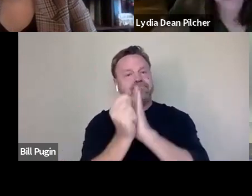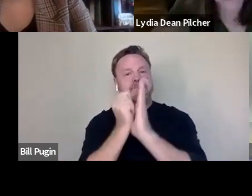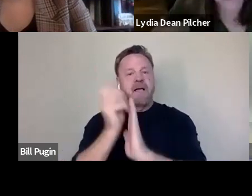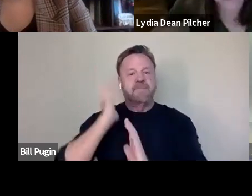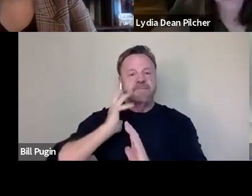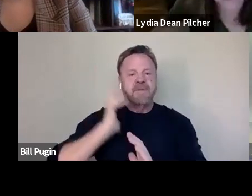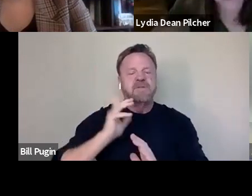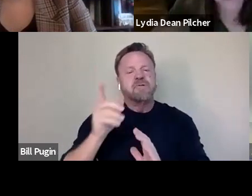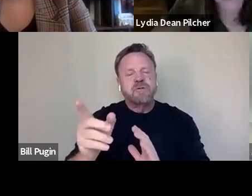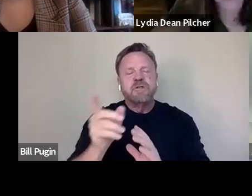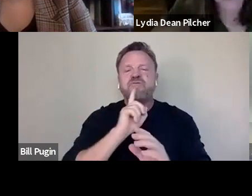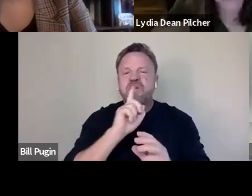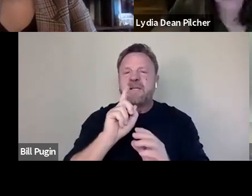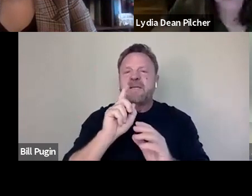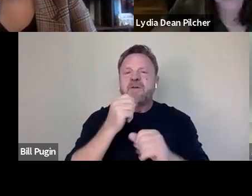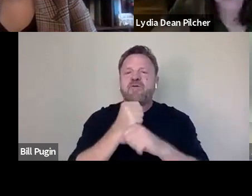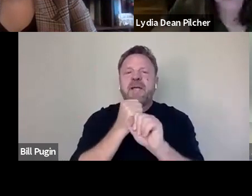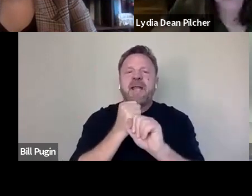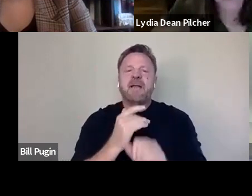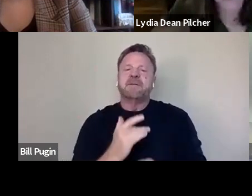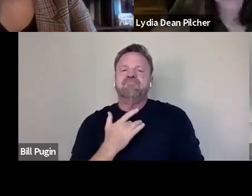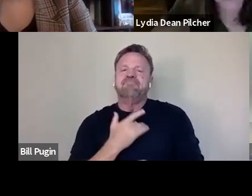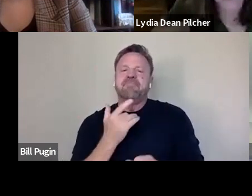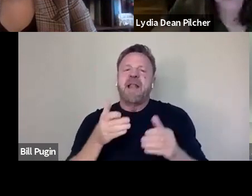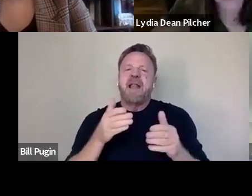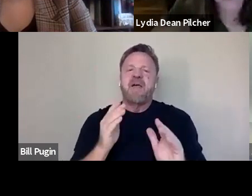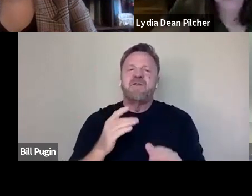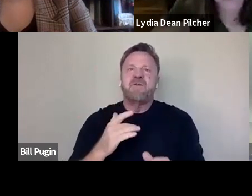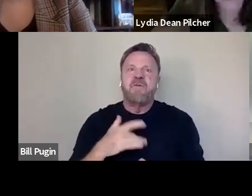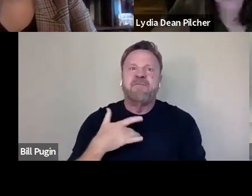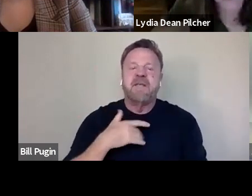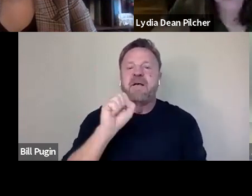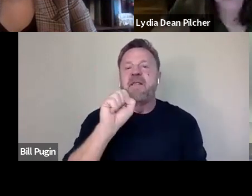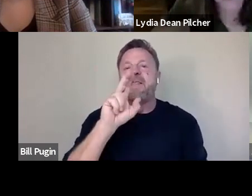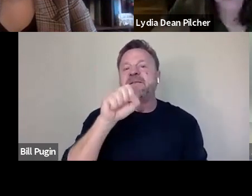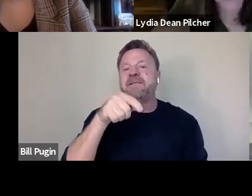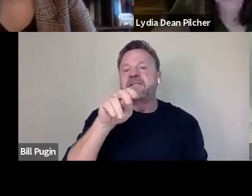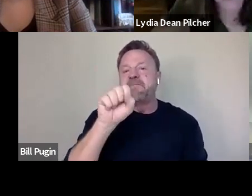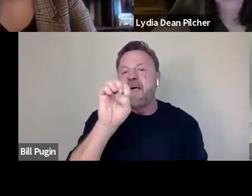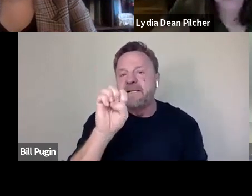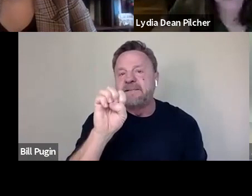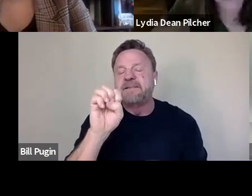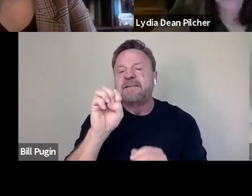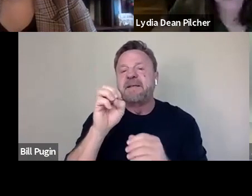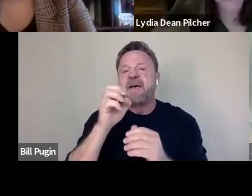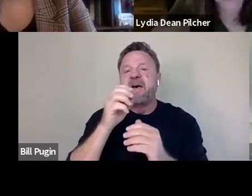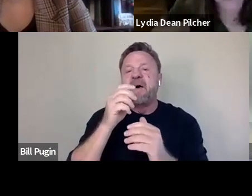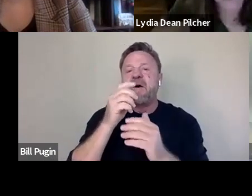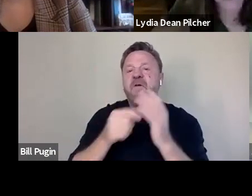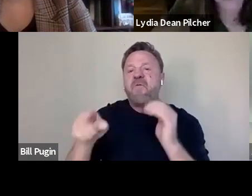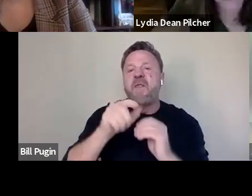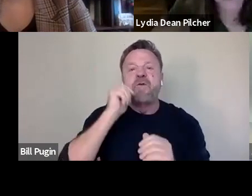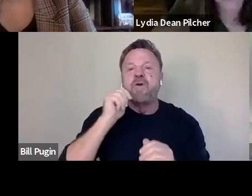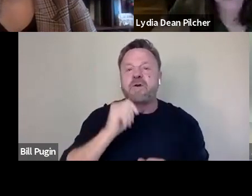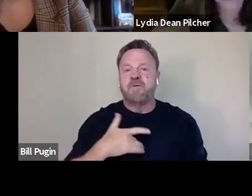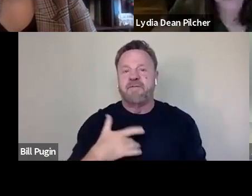this tone, I think, that allowed you to feel the suspense of what was, you know, being felt with for the girls.